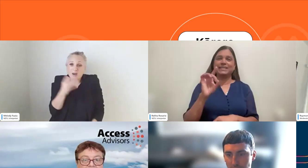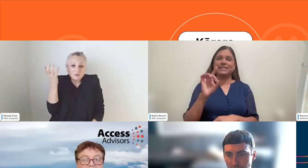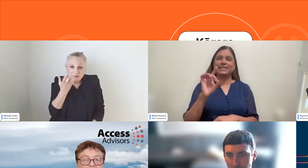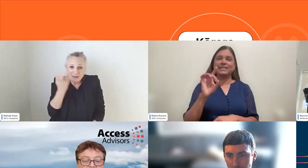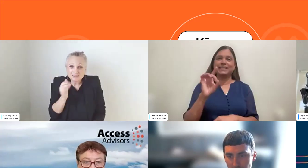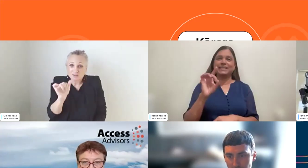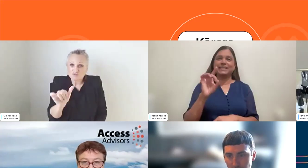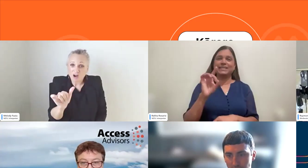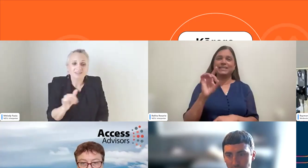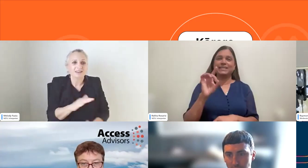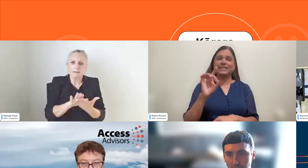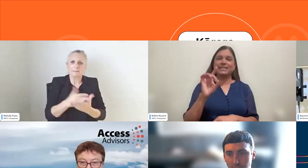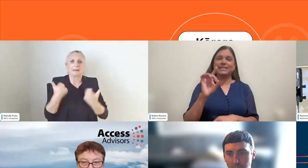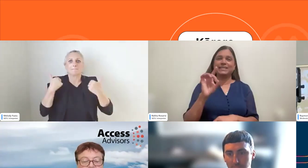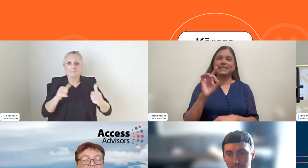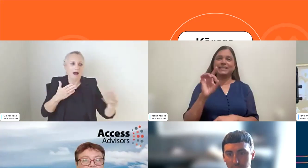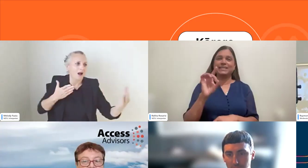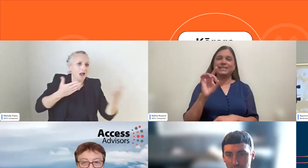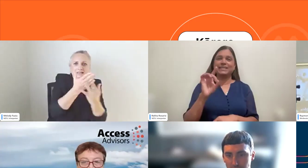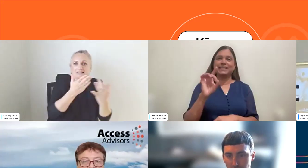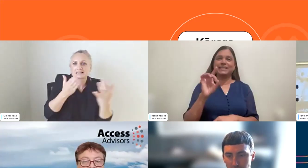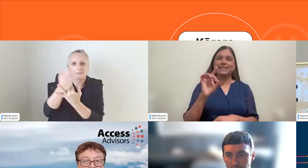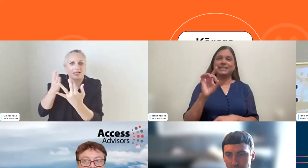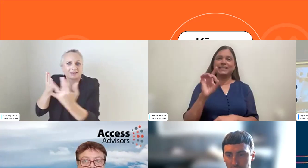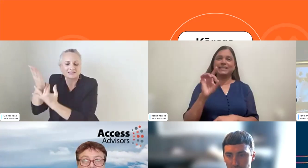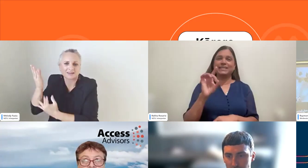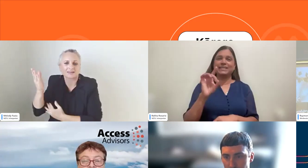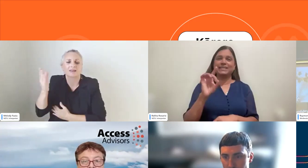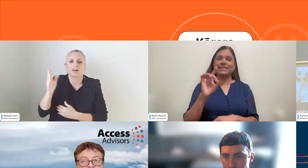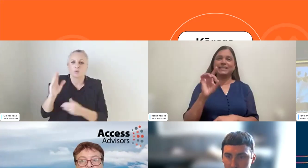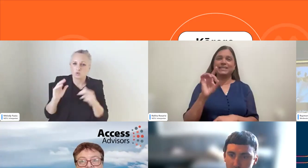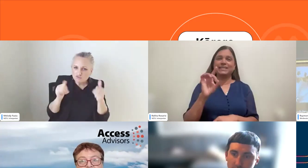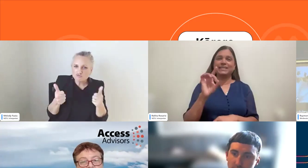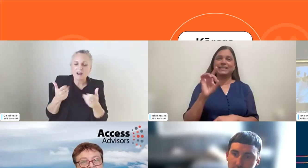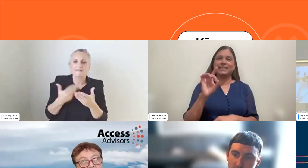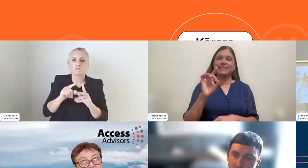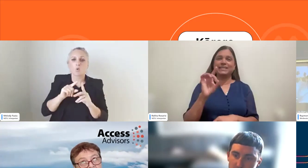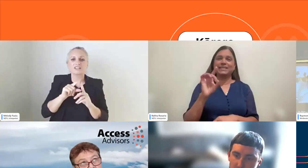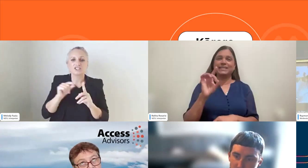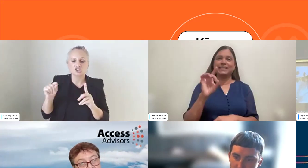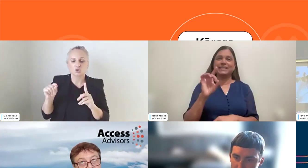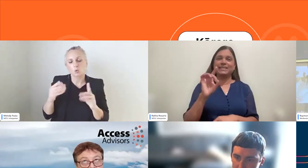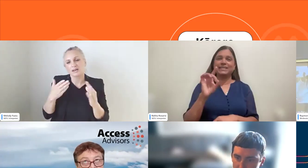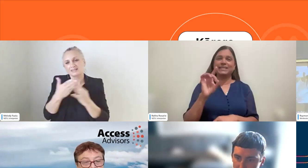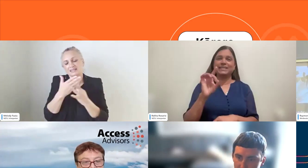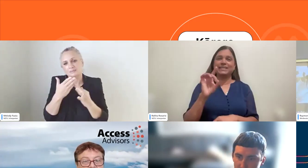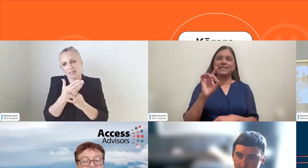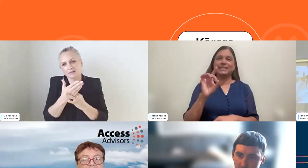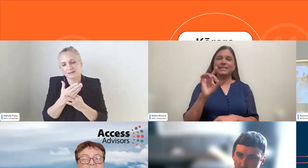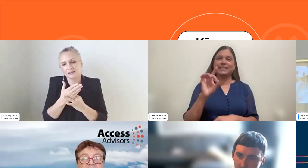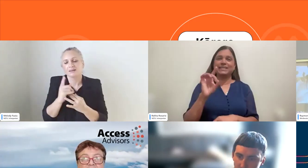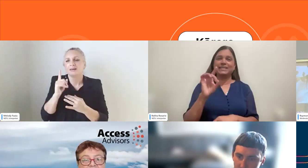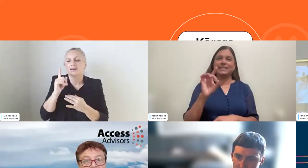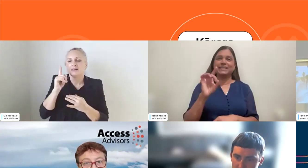that accessibility, and that's really vital for digital accessibility. But what's really on the flip side of